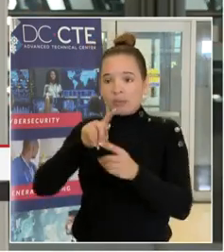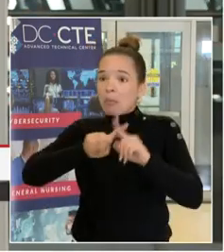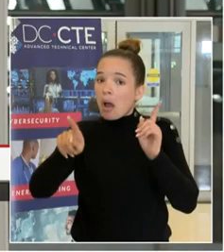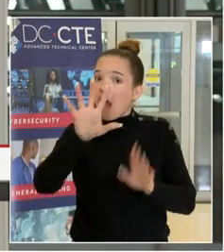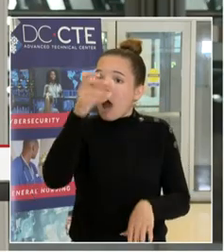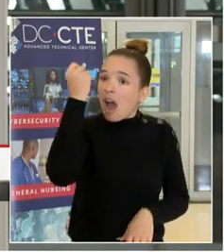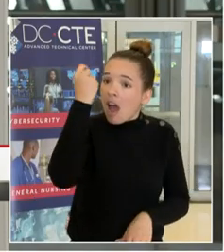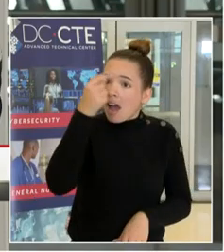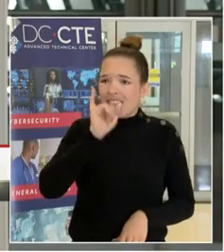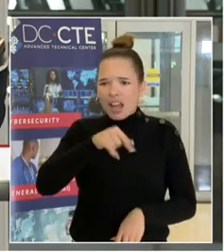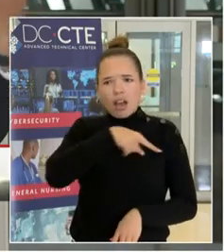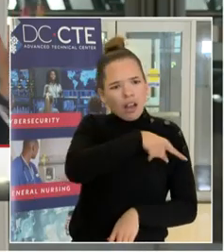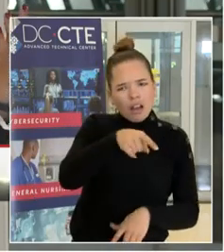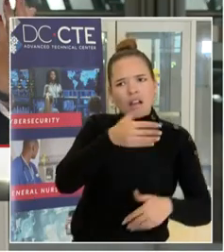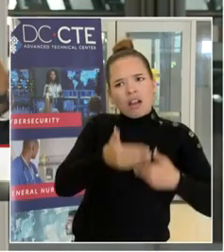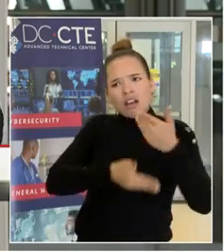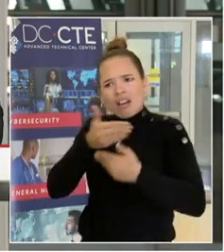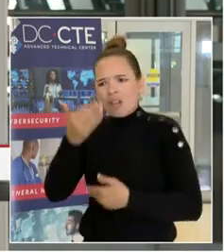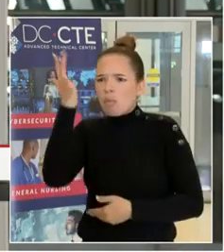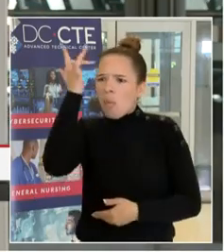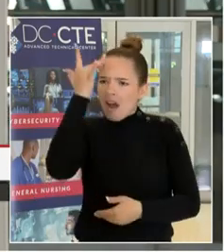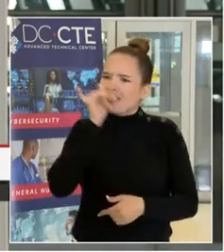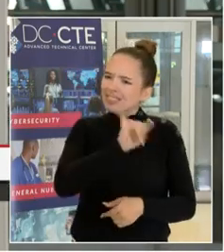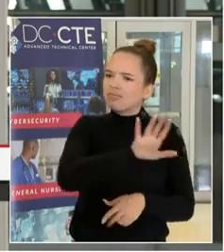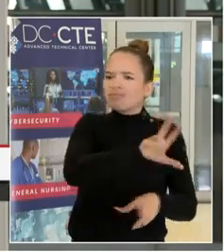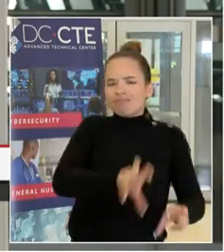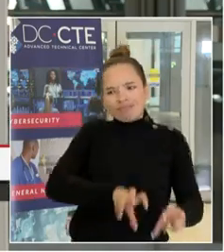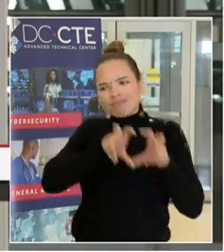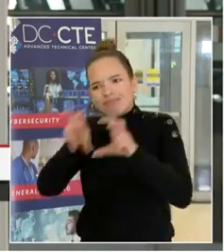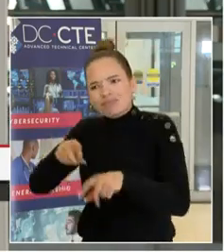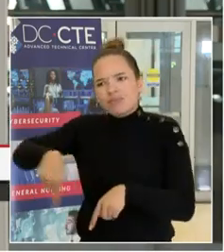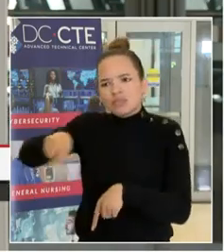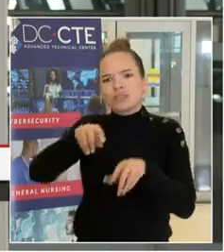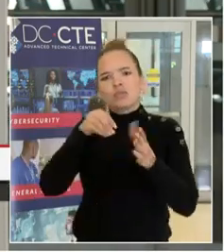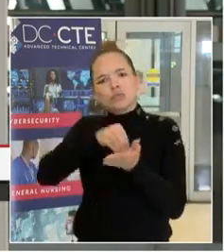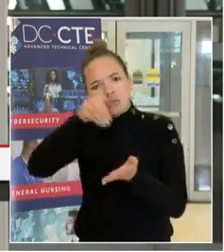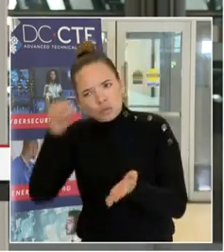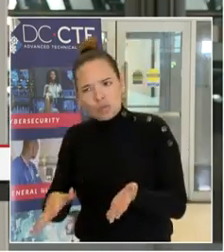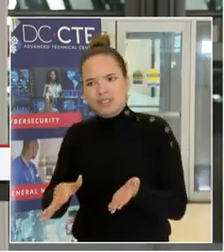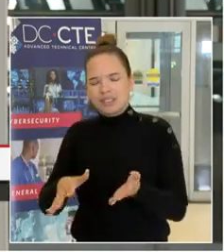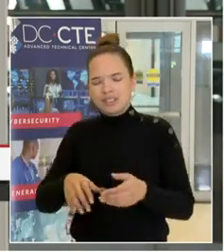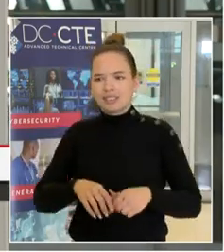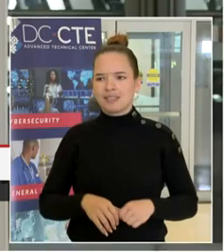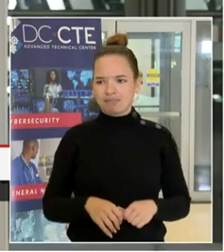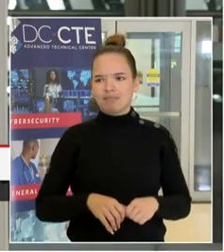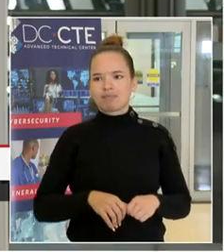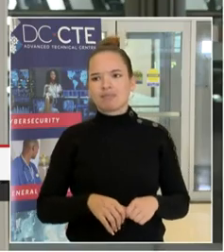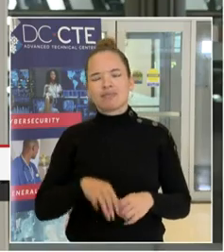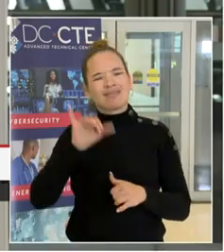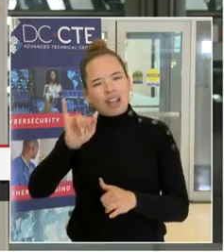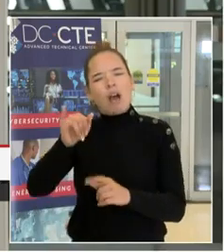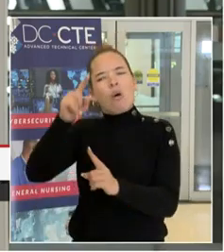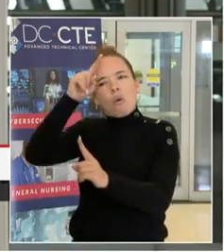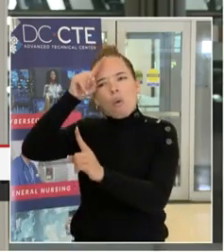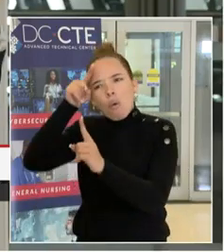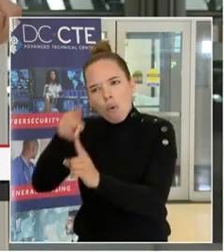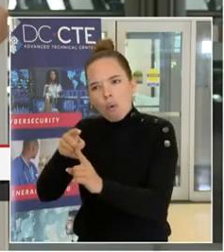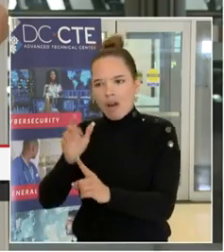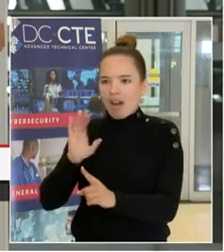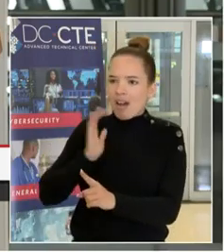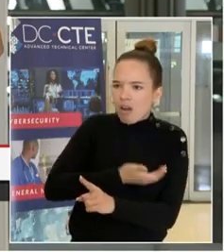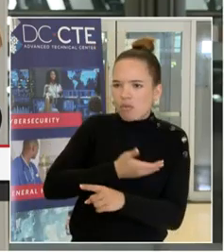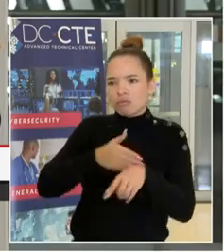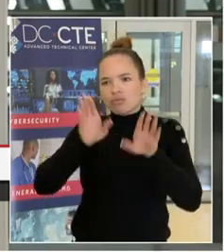making. These efforts start today and they will continue. And the through line is simple. We want our children to be engaged in